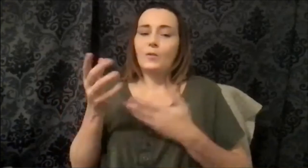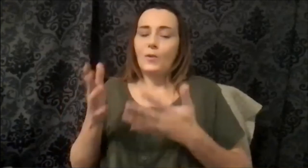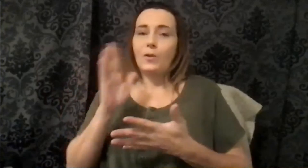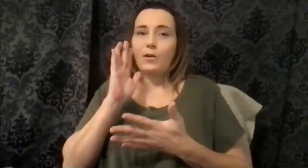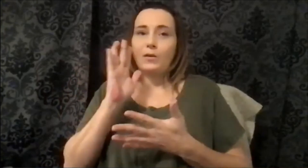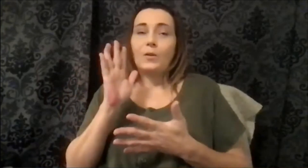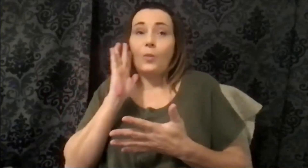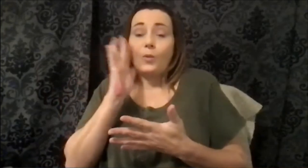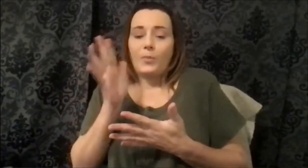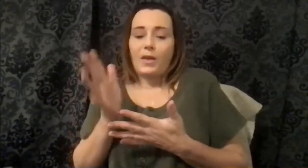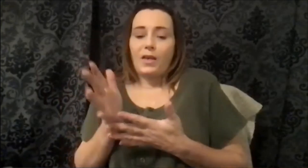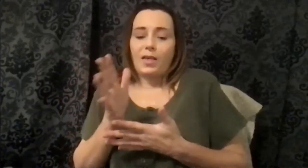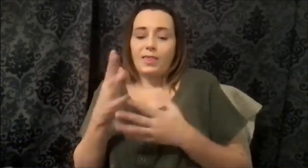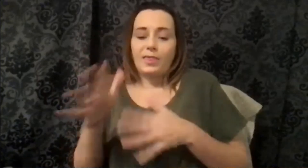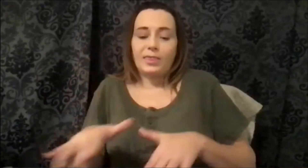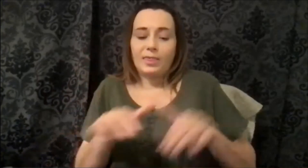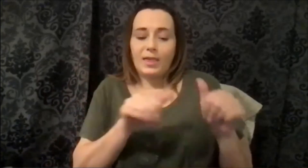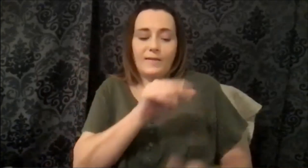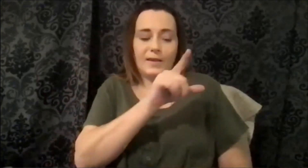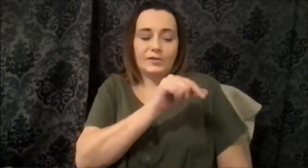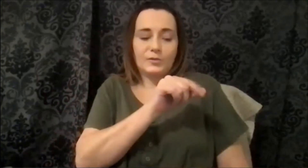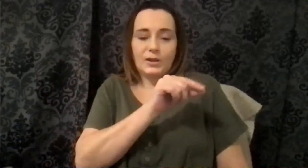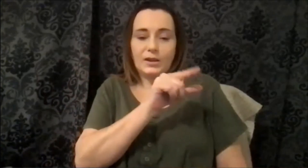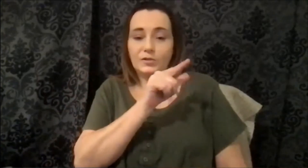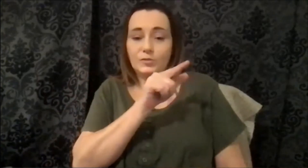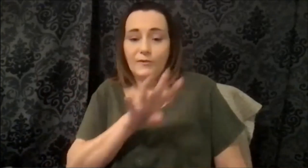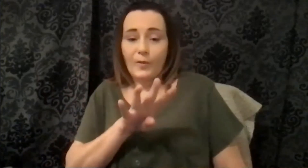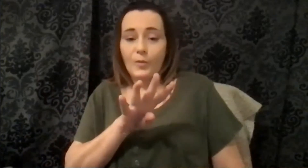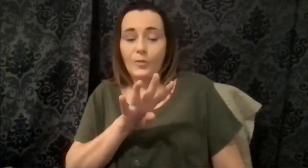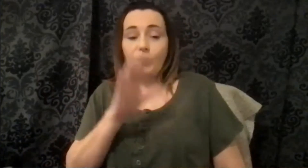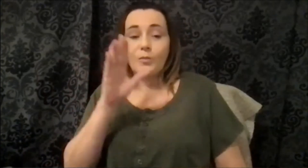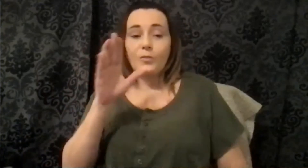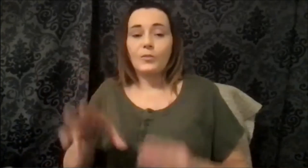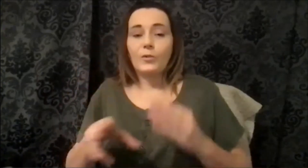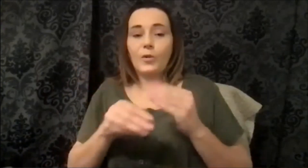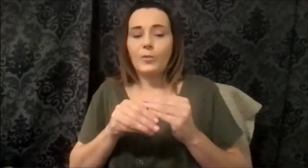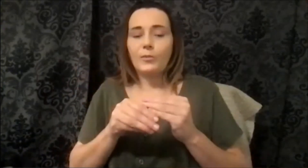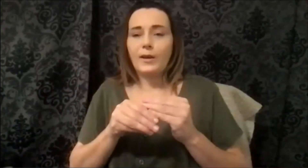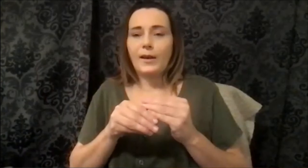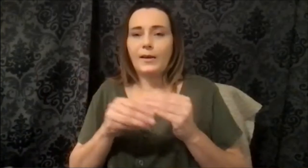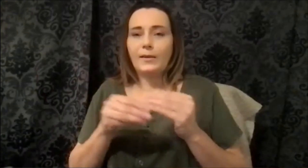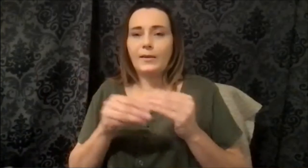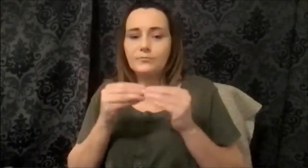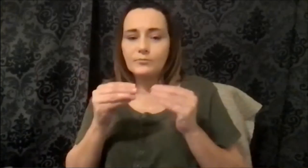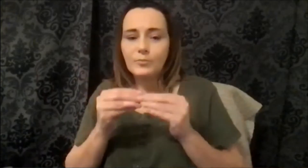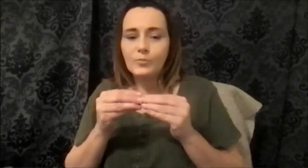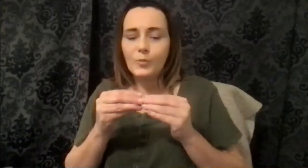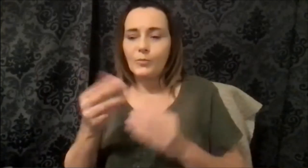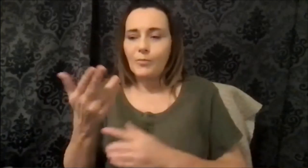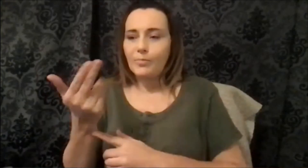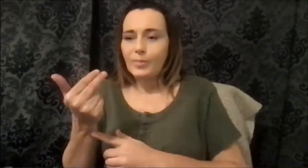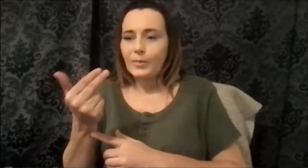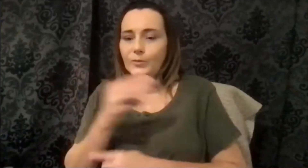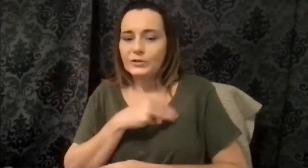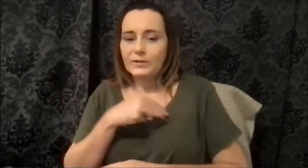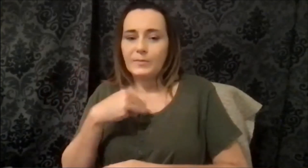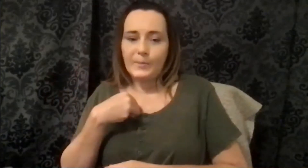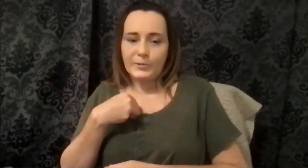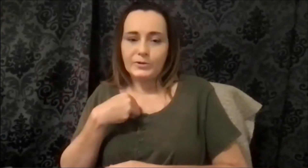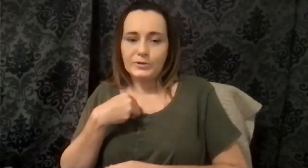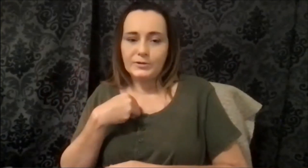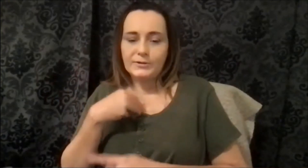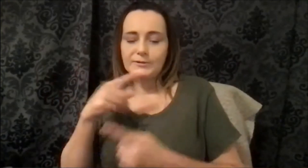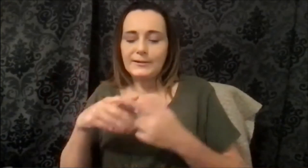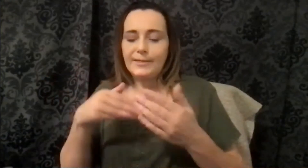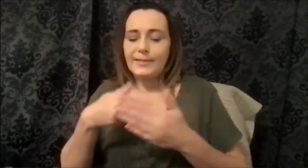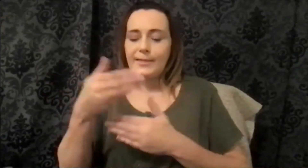2024. So we're really hoping that the terms are extended and we can have 13 board members to the next conference in